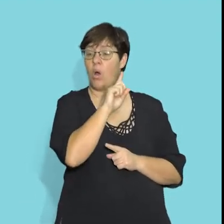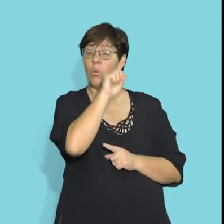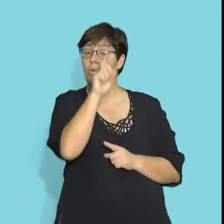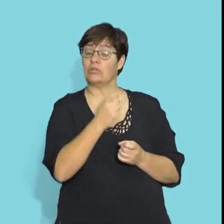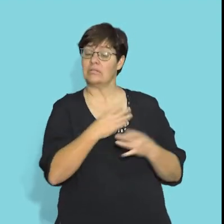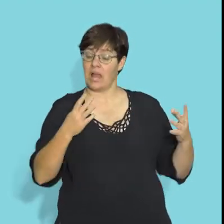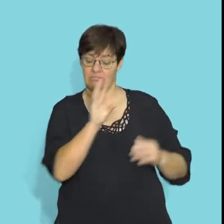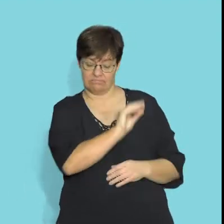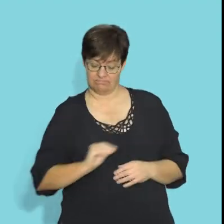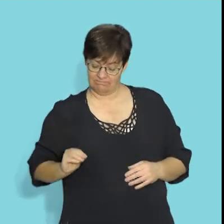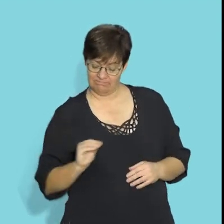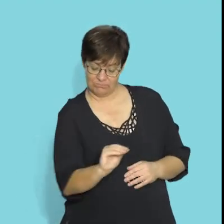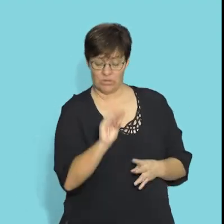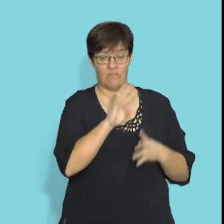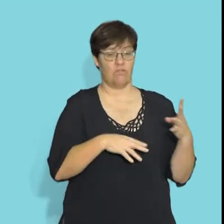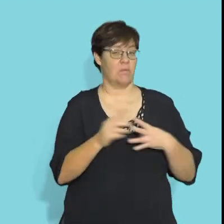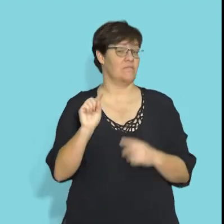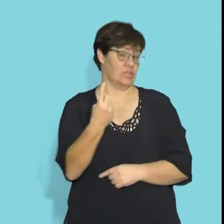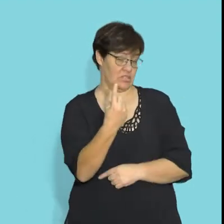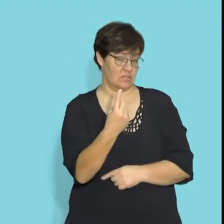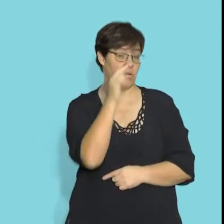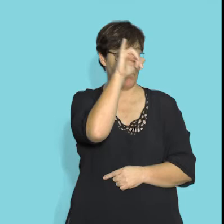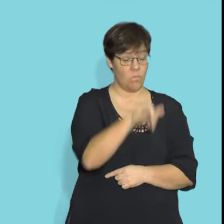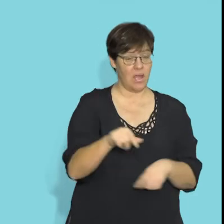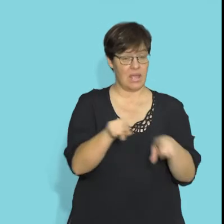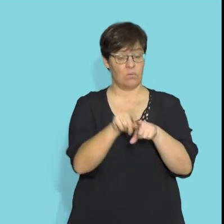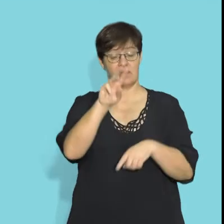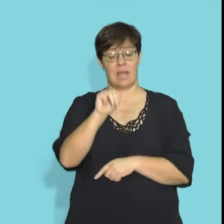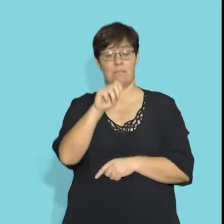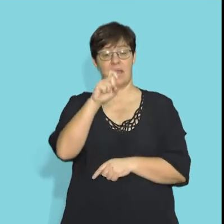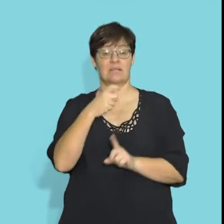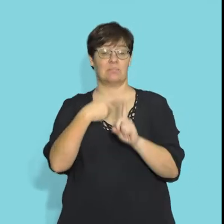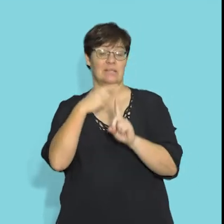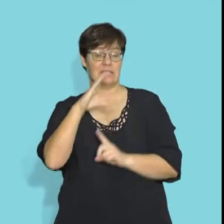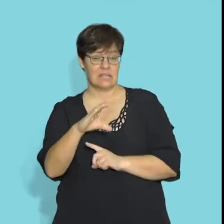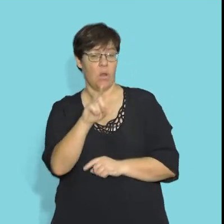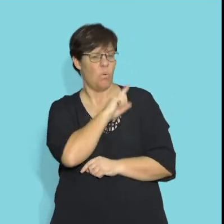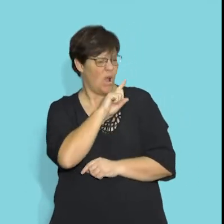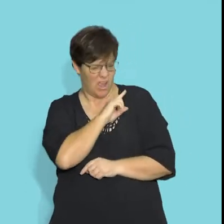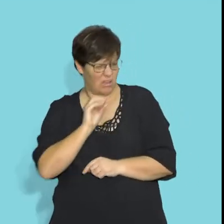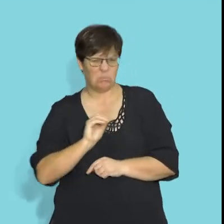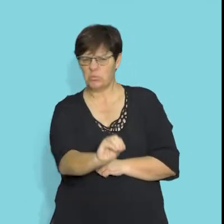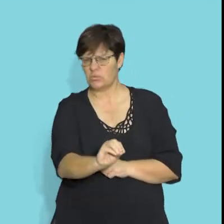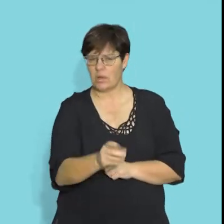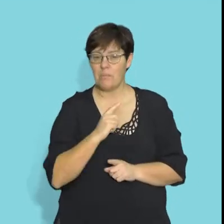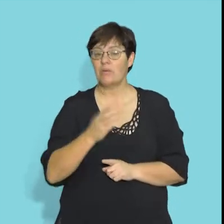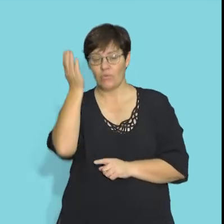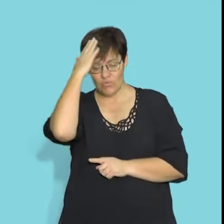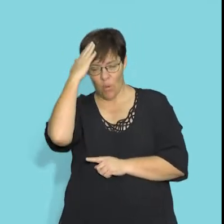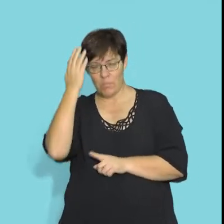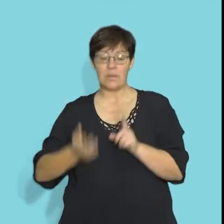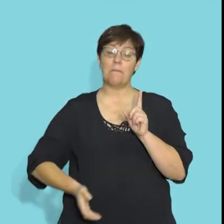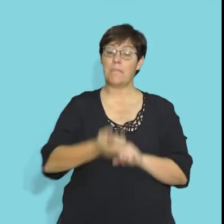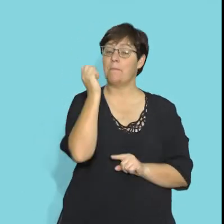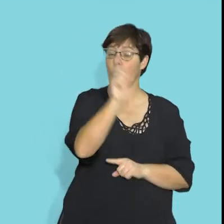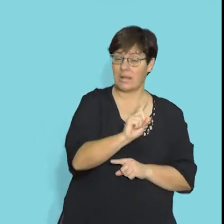question, is we always start by writing down y equals mx plus c. Why? Because it helps us know what we must find. I must find m and